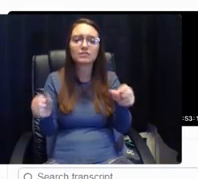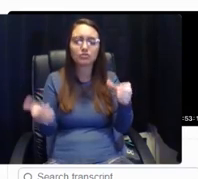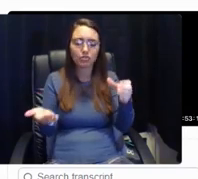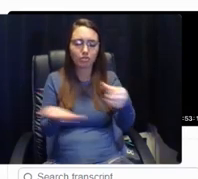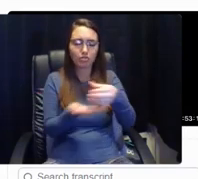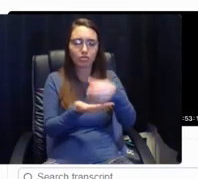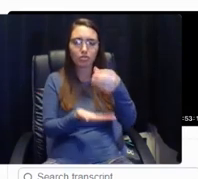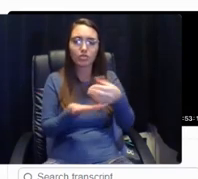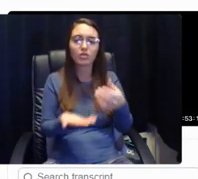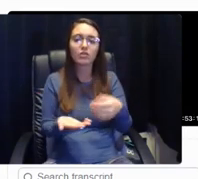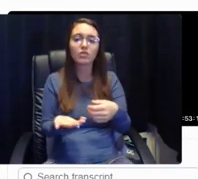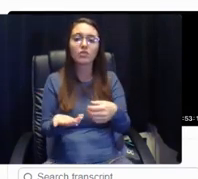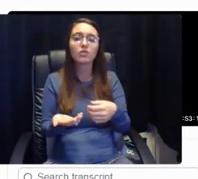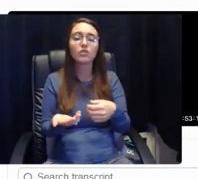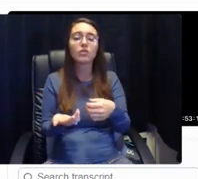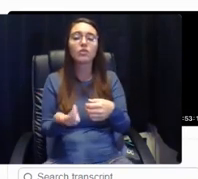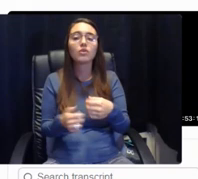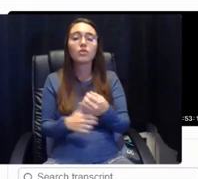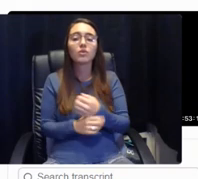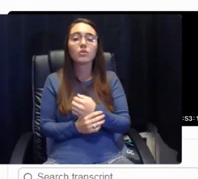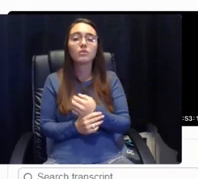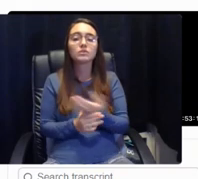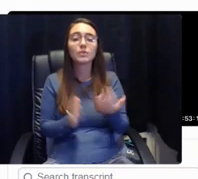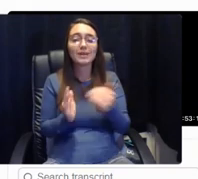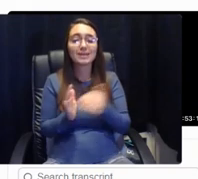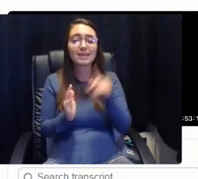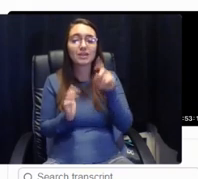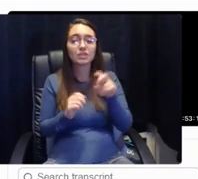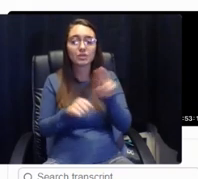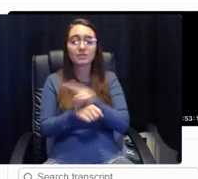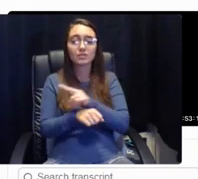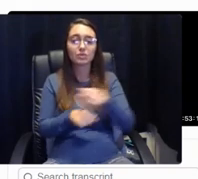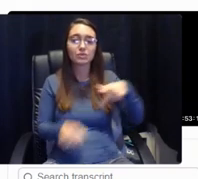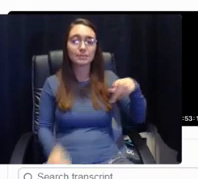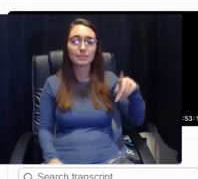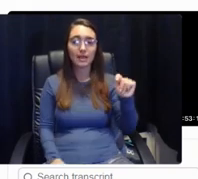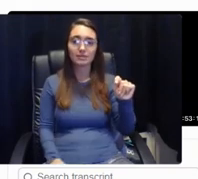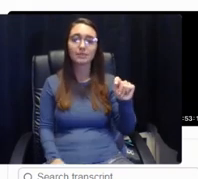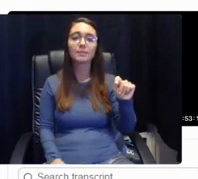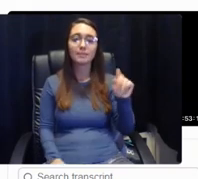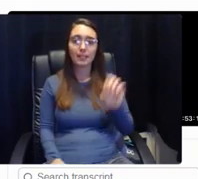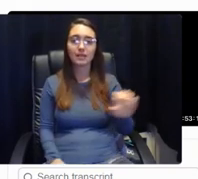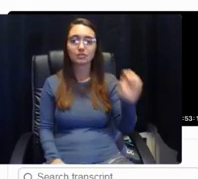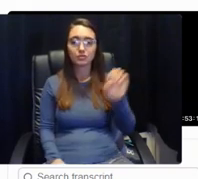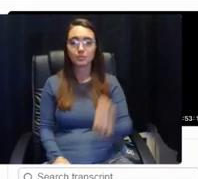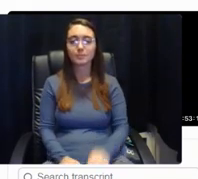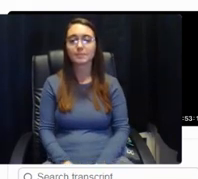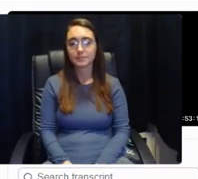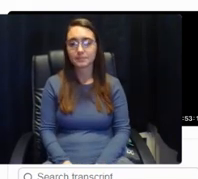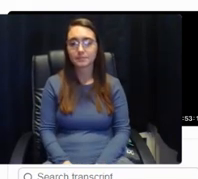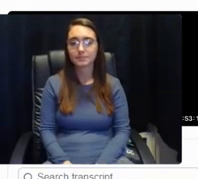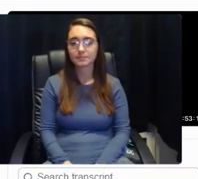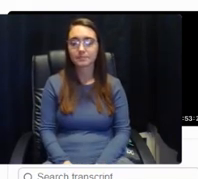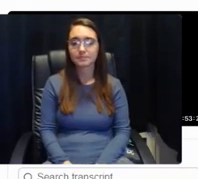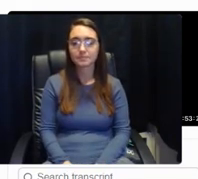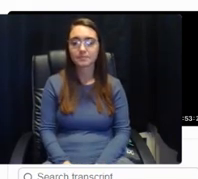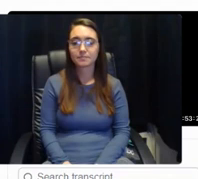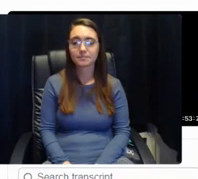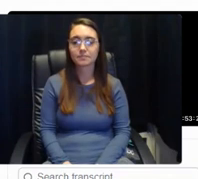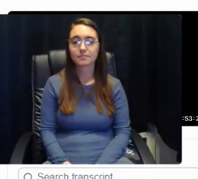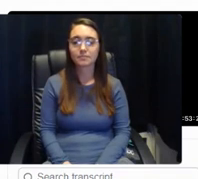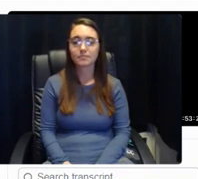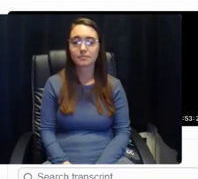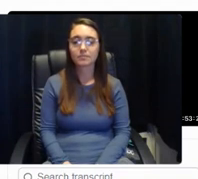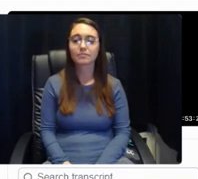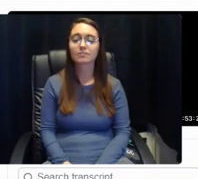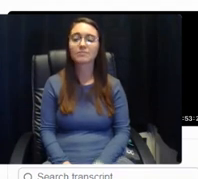is, one, again, use a plotting electrode, showing it right here, to indicating